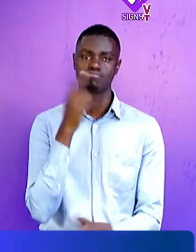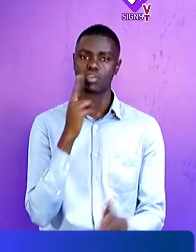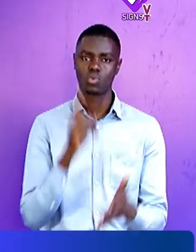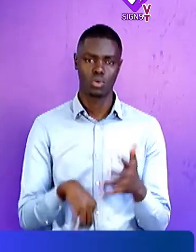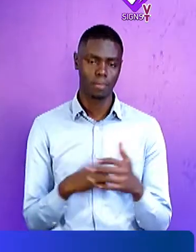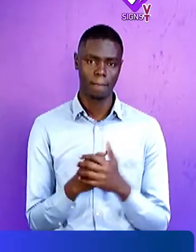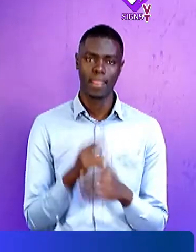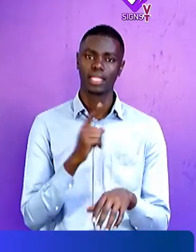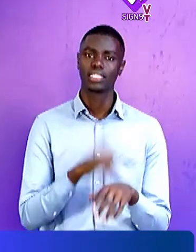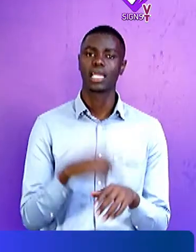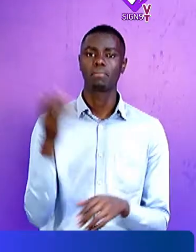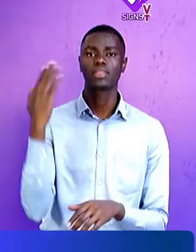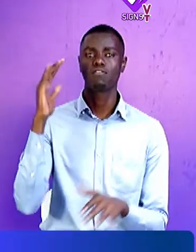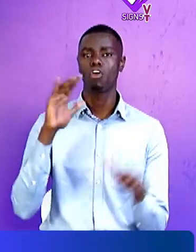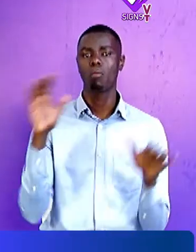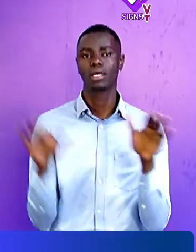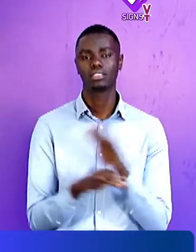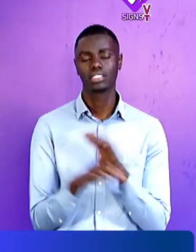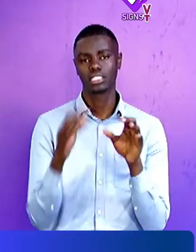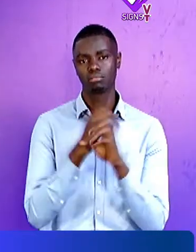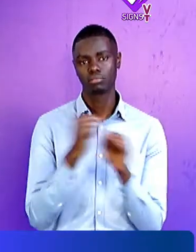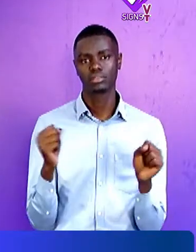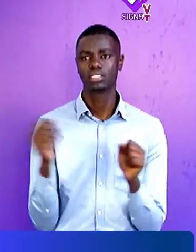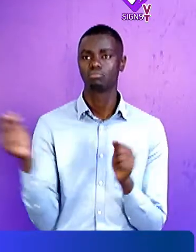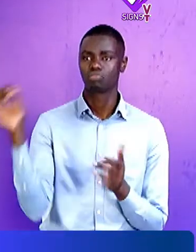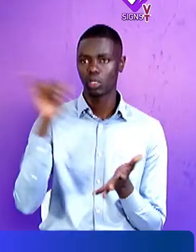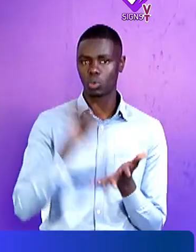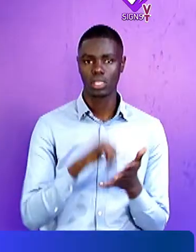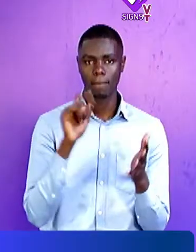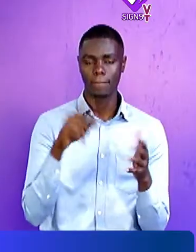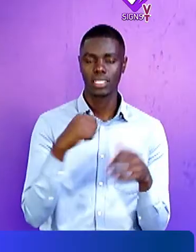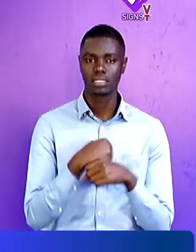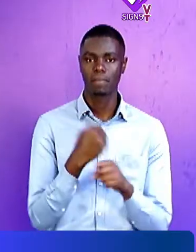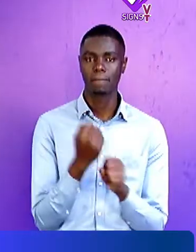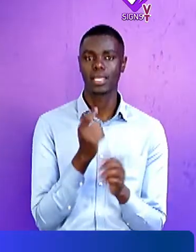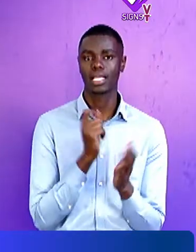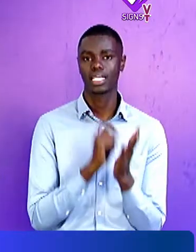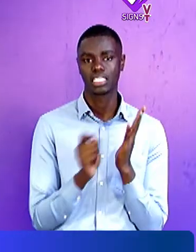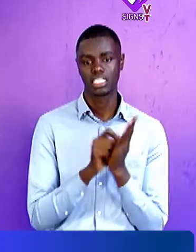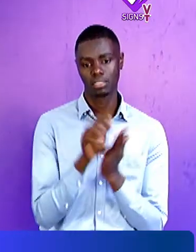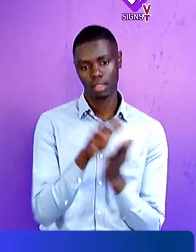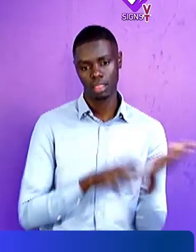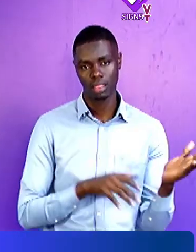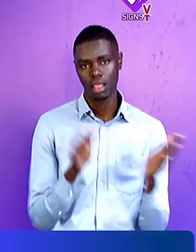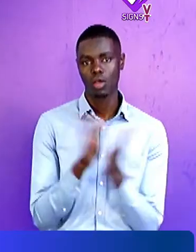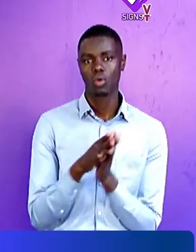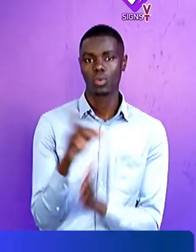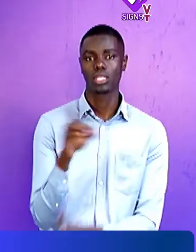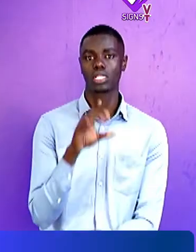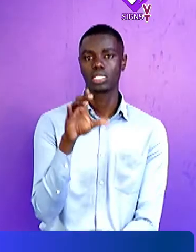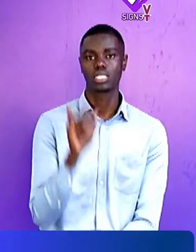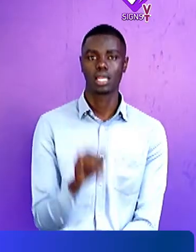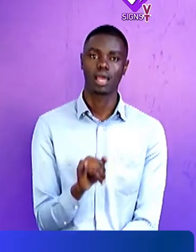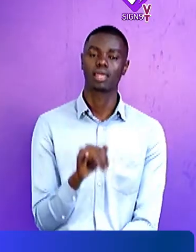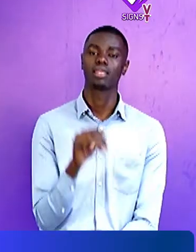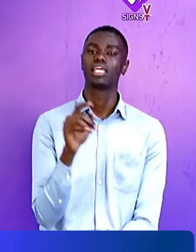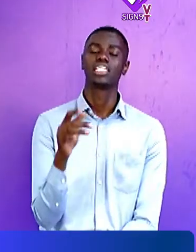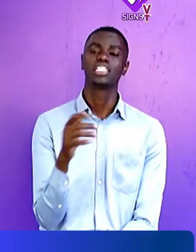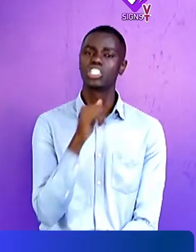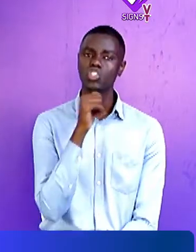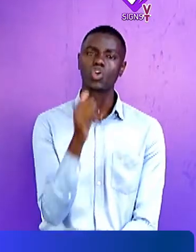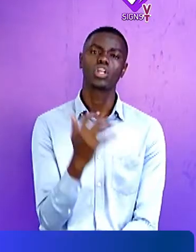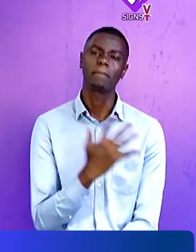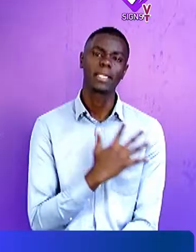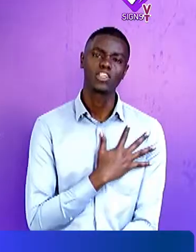the former DP lands into the country, he has to make a statement at the DCI, and he is not patriotic, painting the